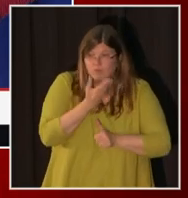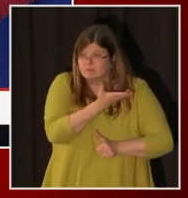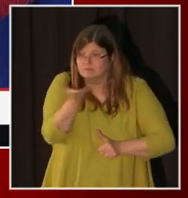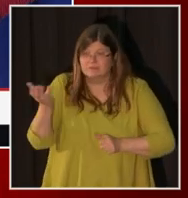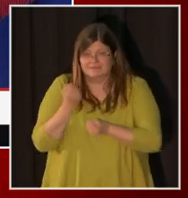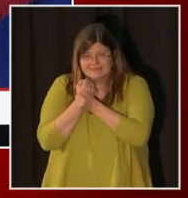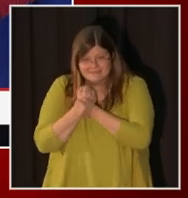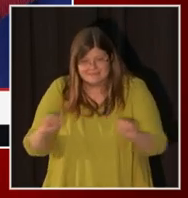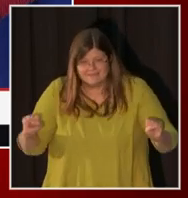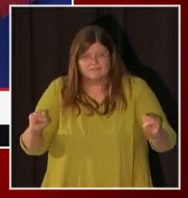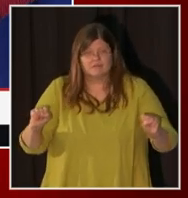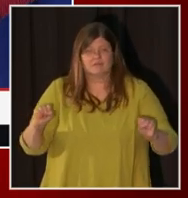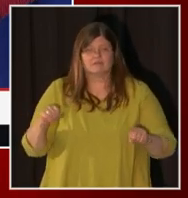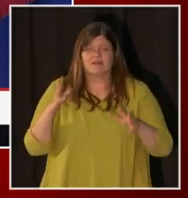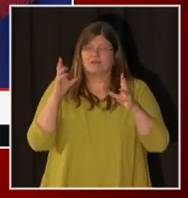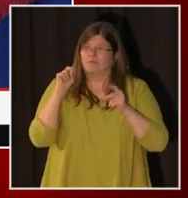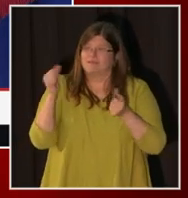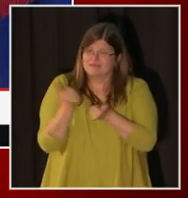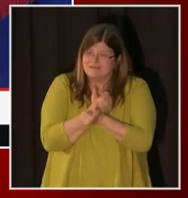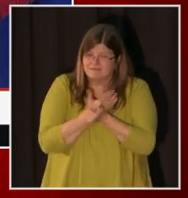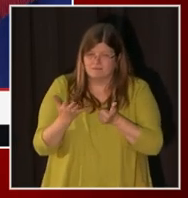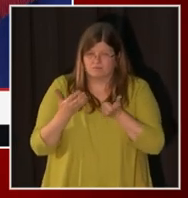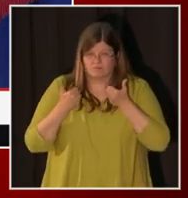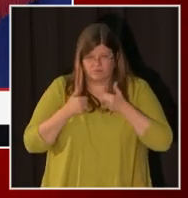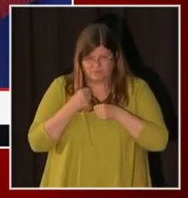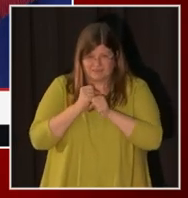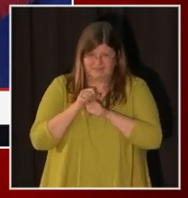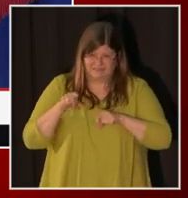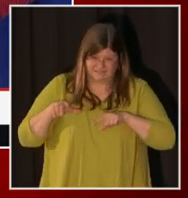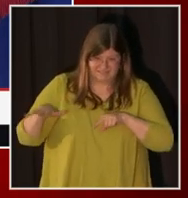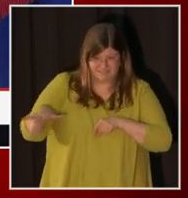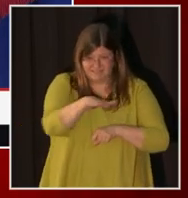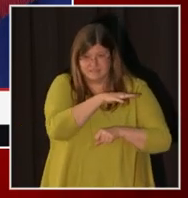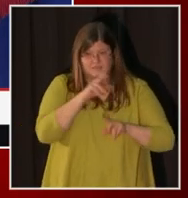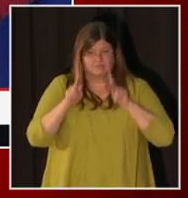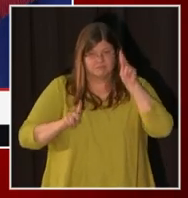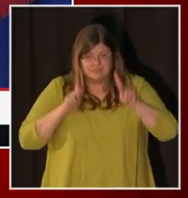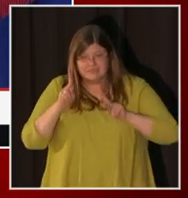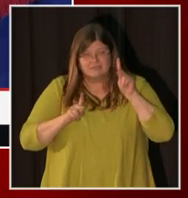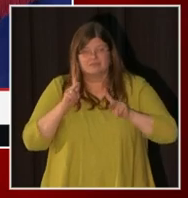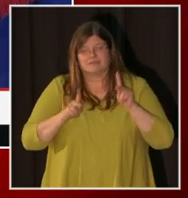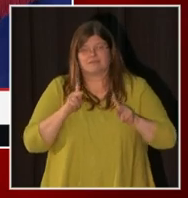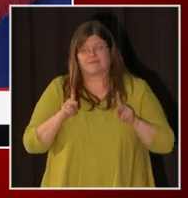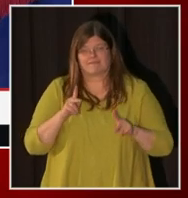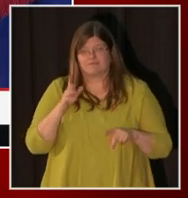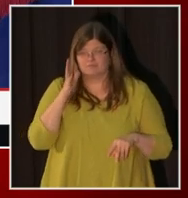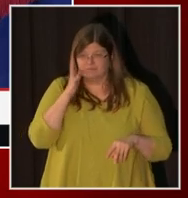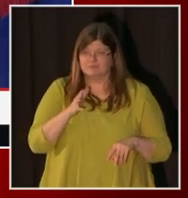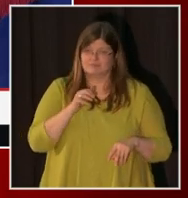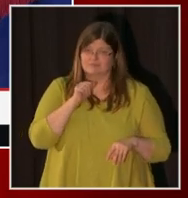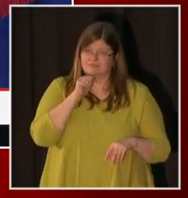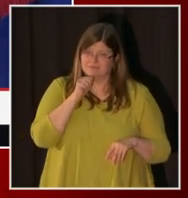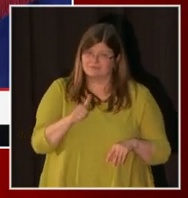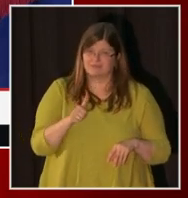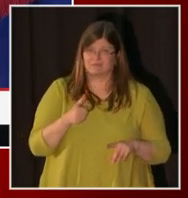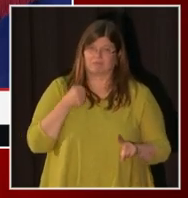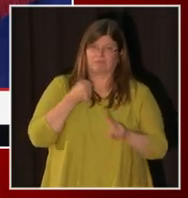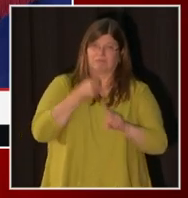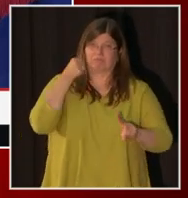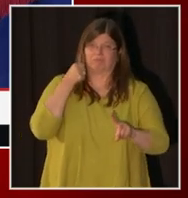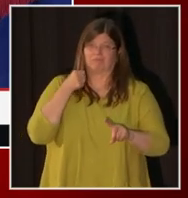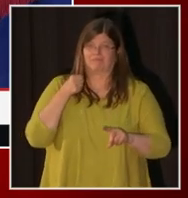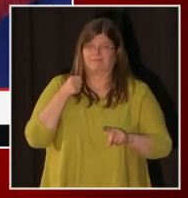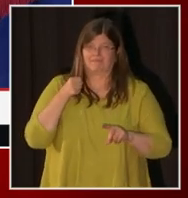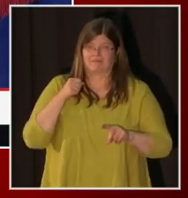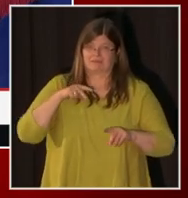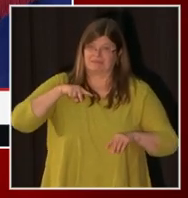everything that we can to make sure that those folks aren't as vulnerable if we are hit with another crisis like this or some